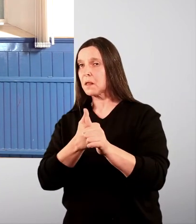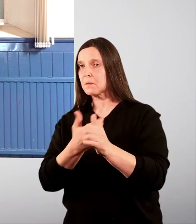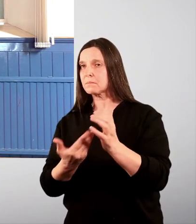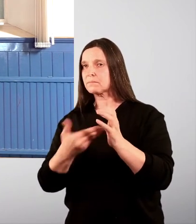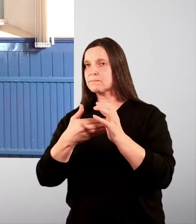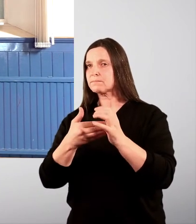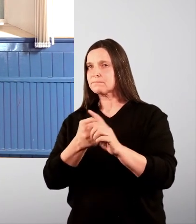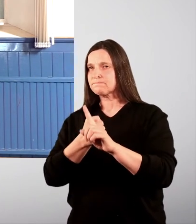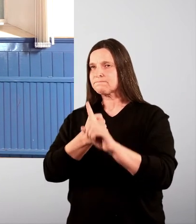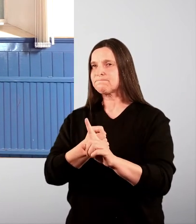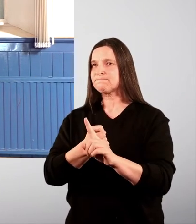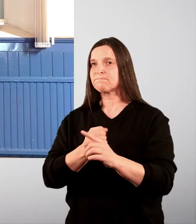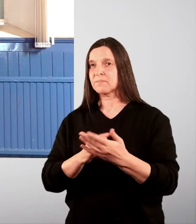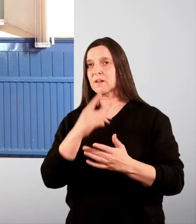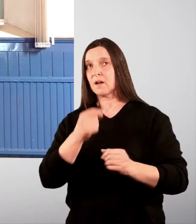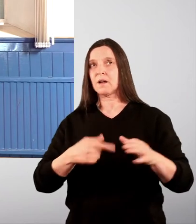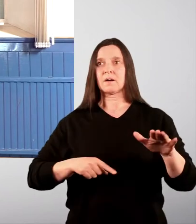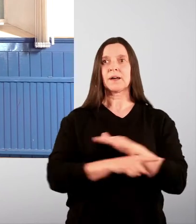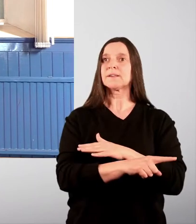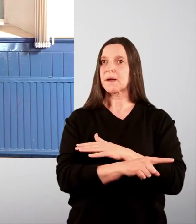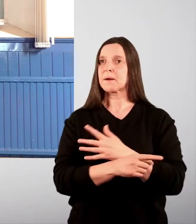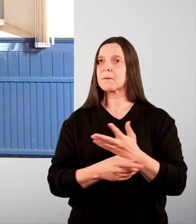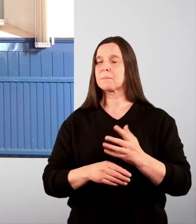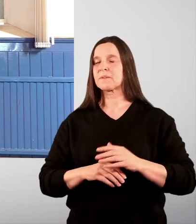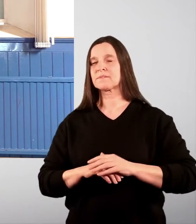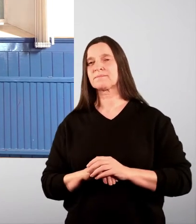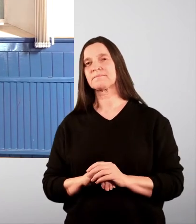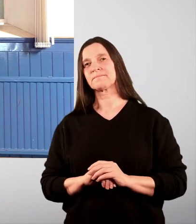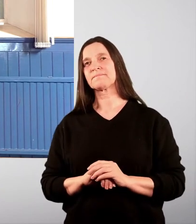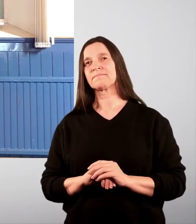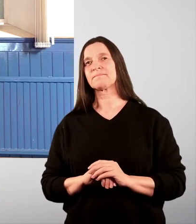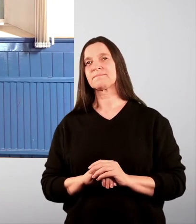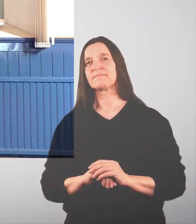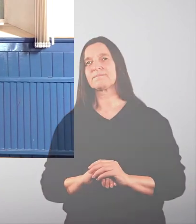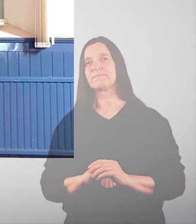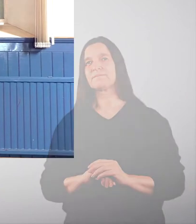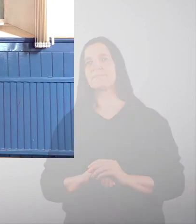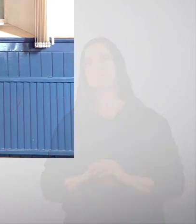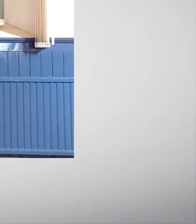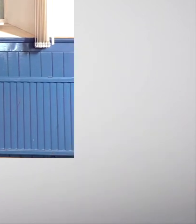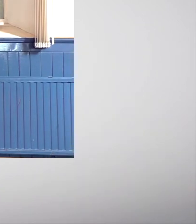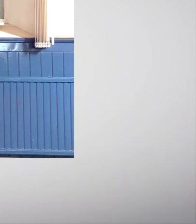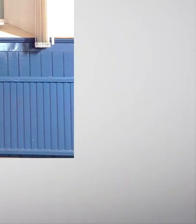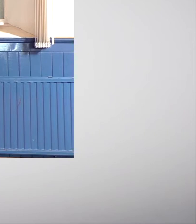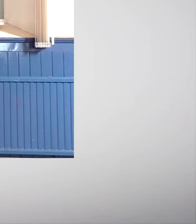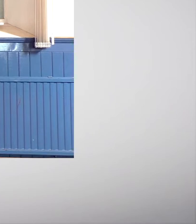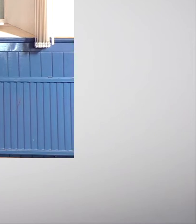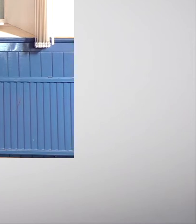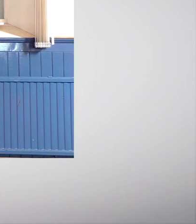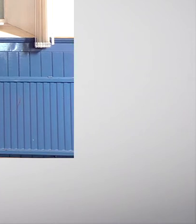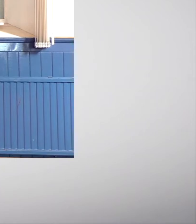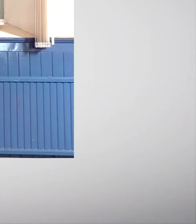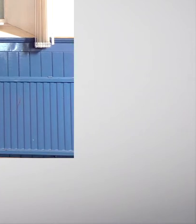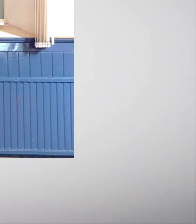attack you, he's now got one eye looking at you and one eye looking at the floor, you'll go into shock, which means he can't continue the attack and